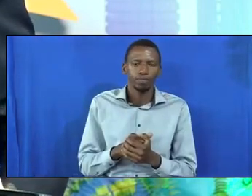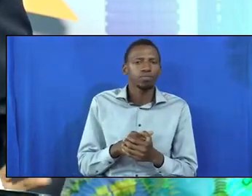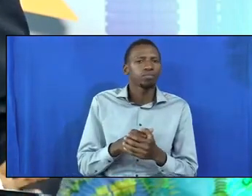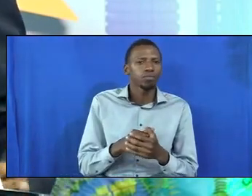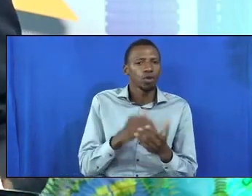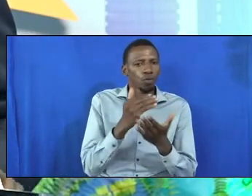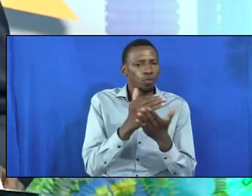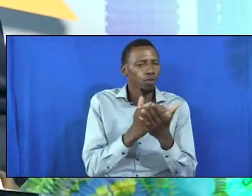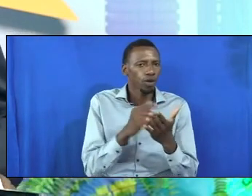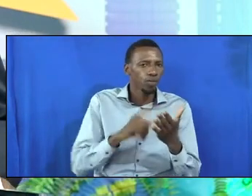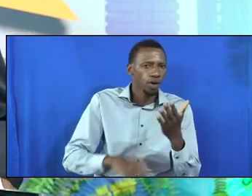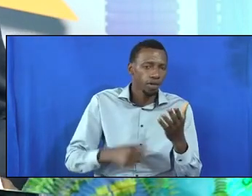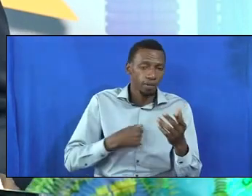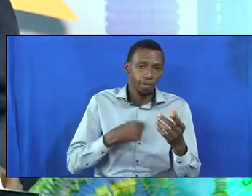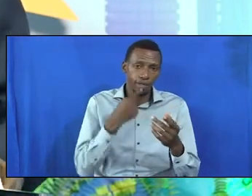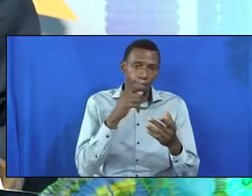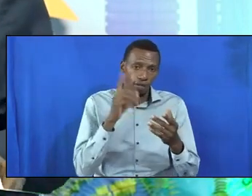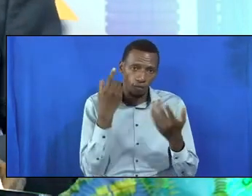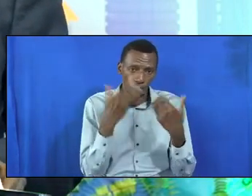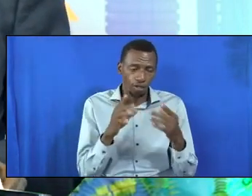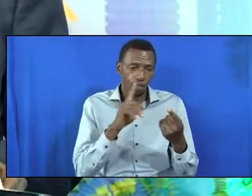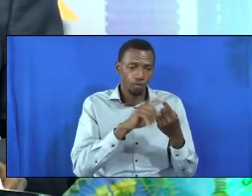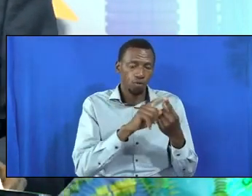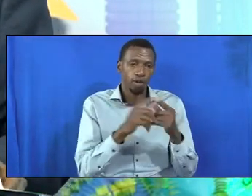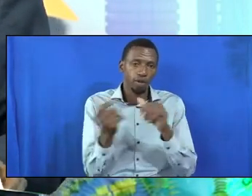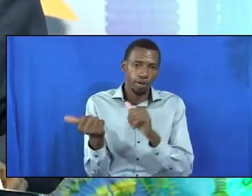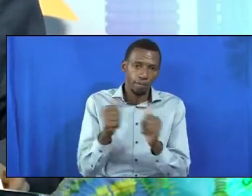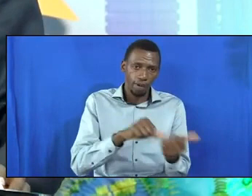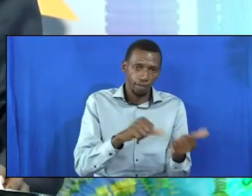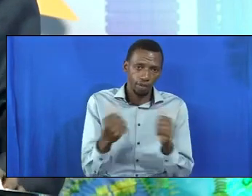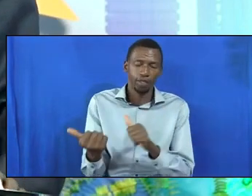you? We already have said there is baptism.